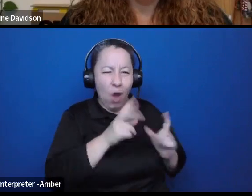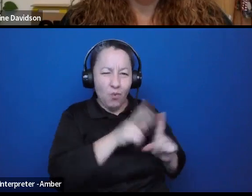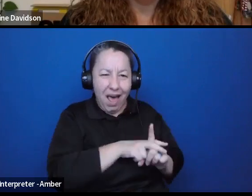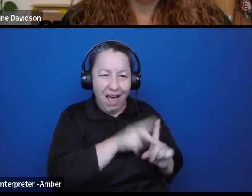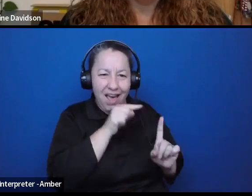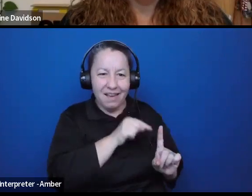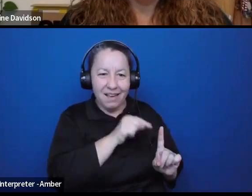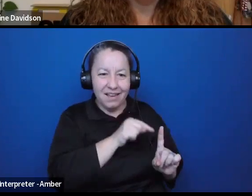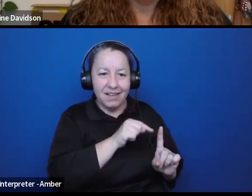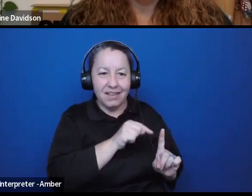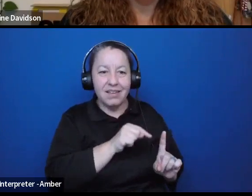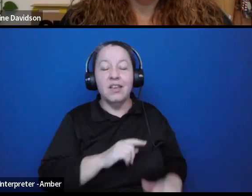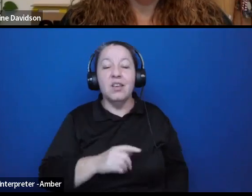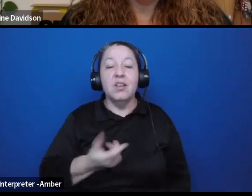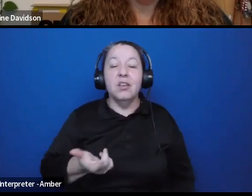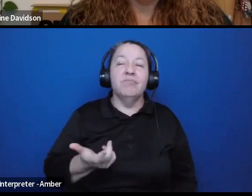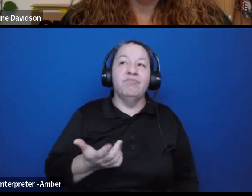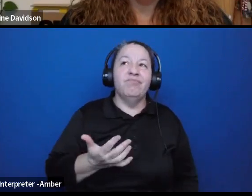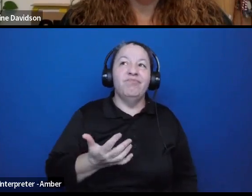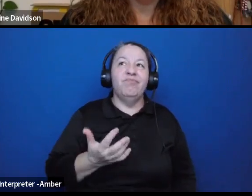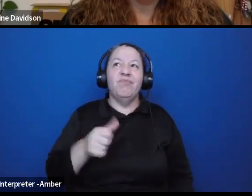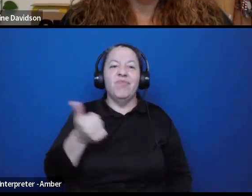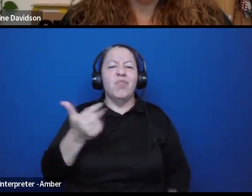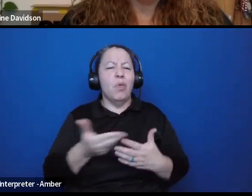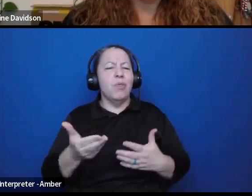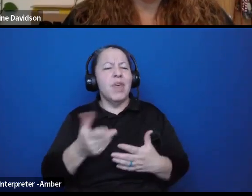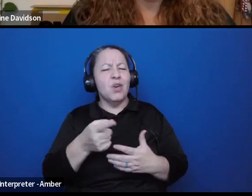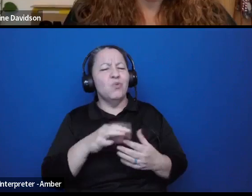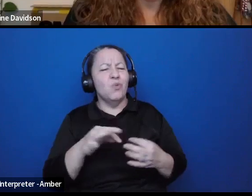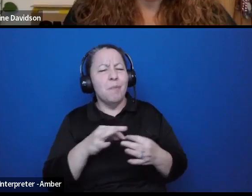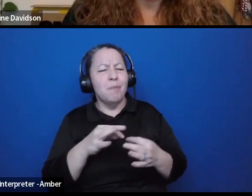other thing I think, you know, that you talked about,